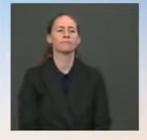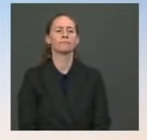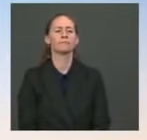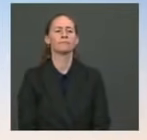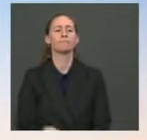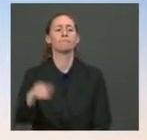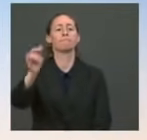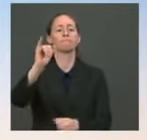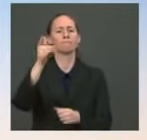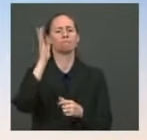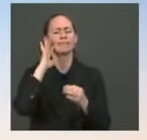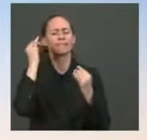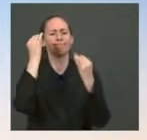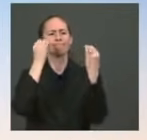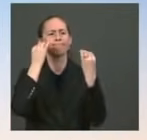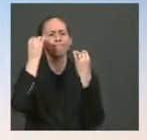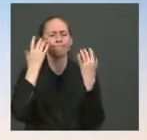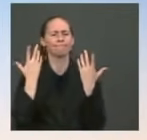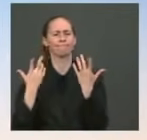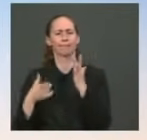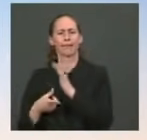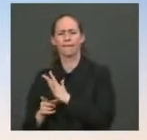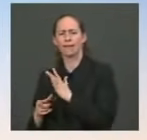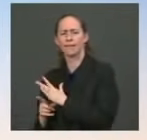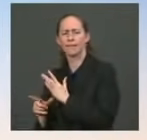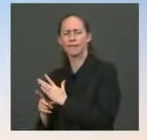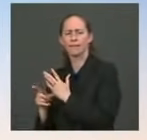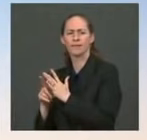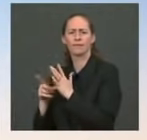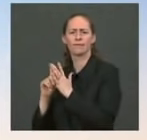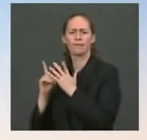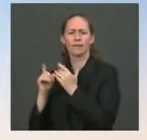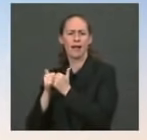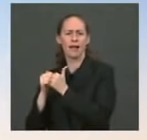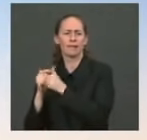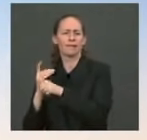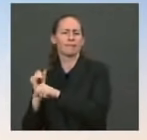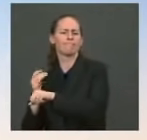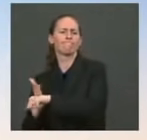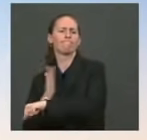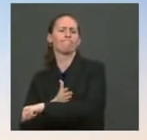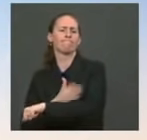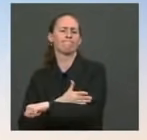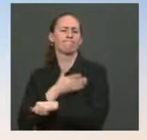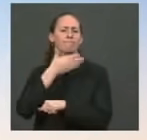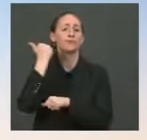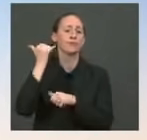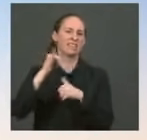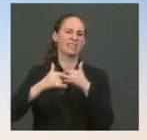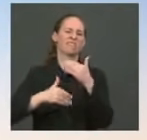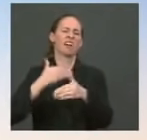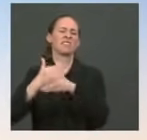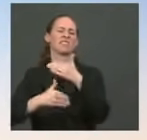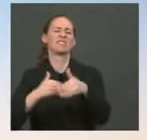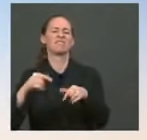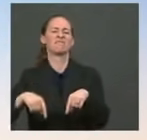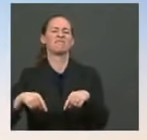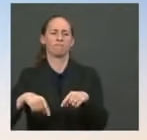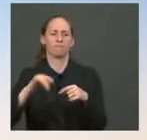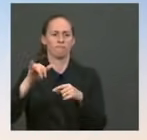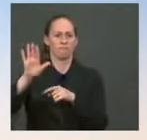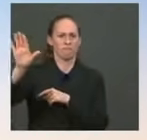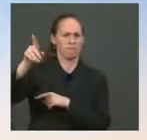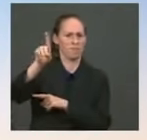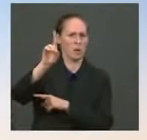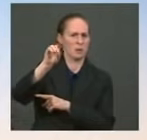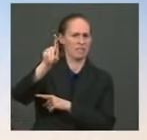the CENTCOM review that they announced last week. So that is a process that would be ongoing and undergone at the Department of Defense.